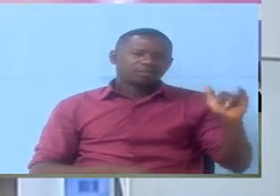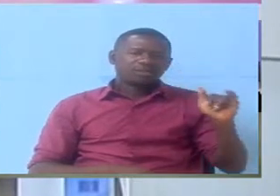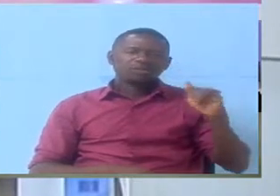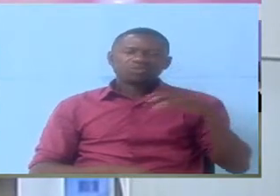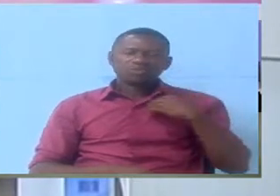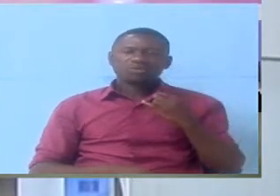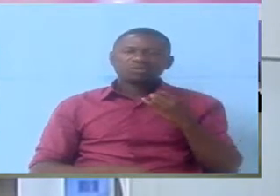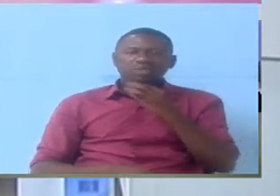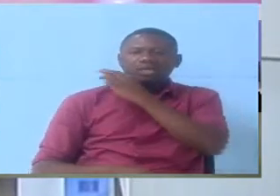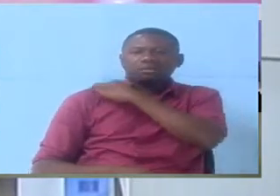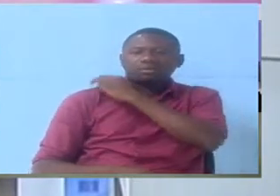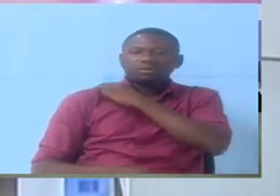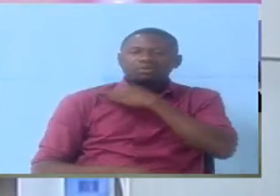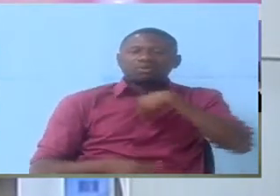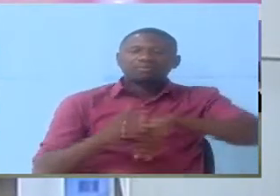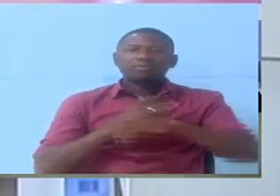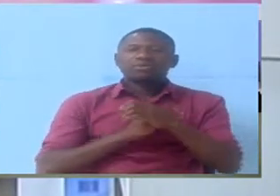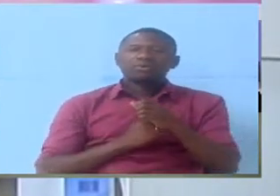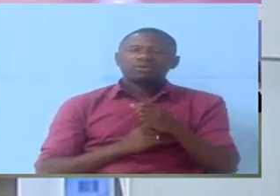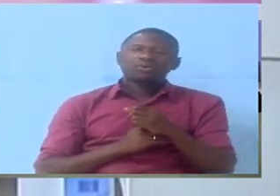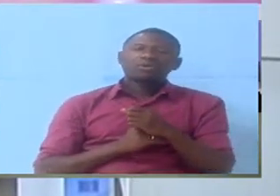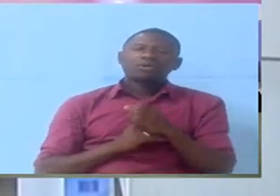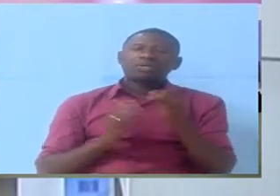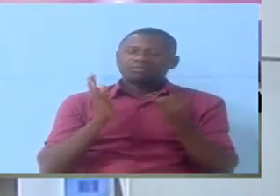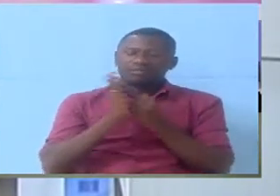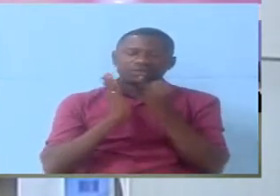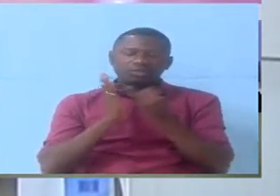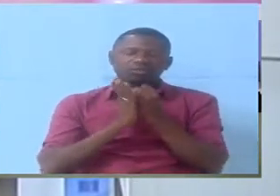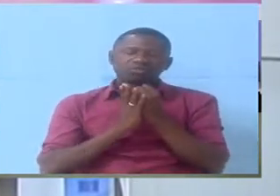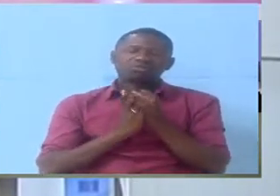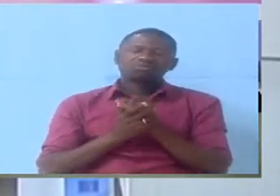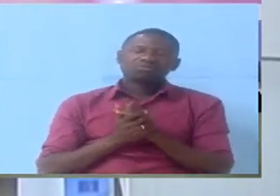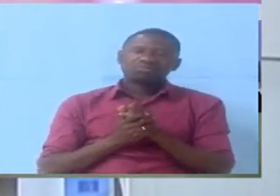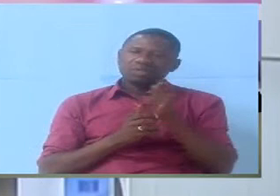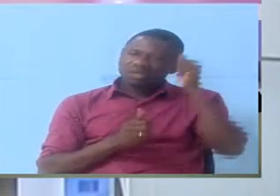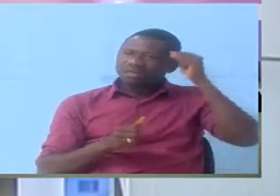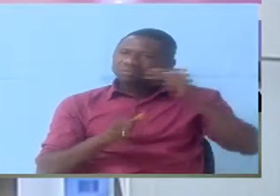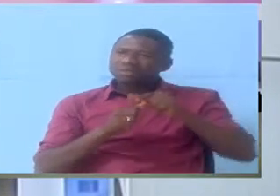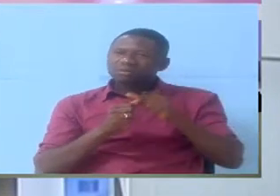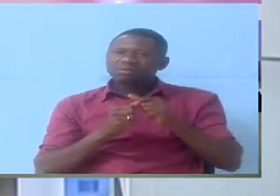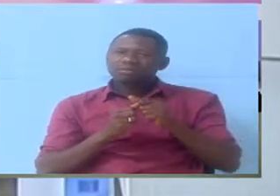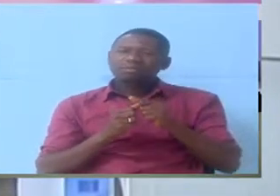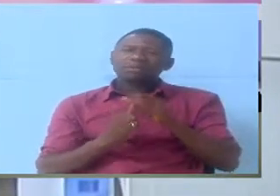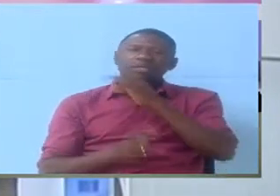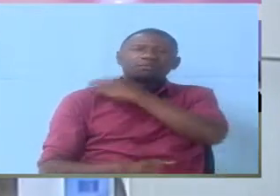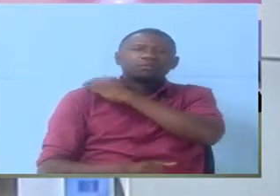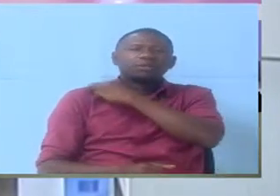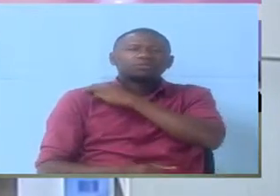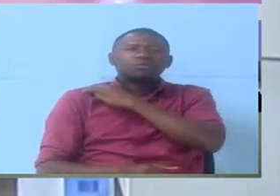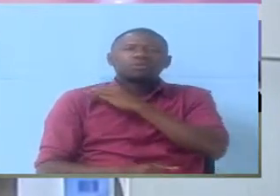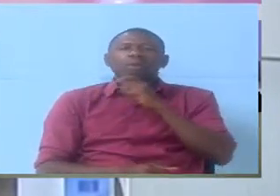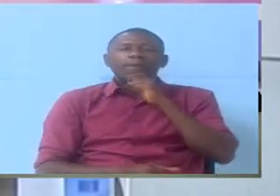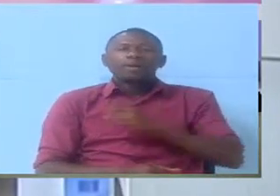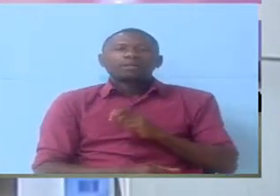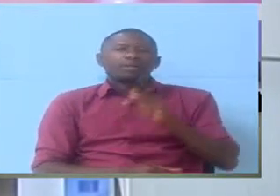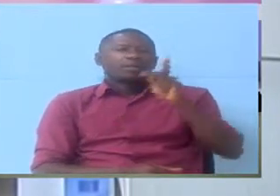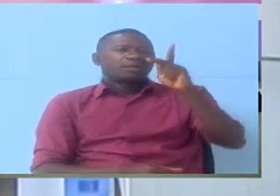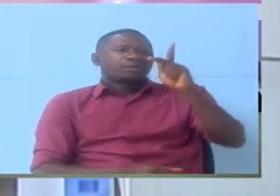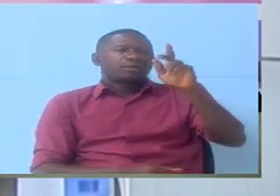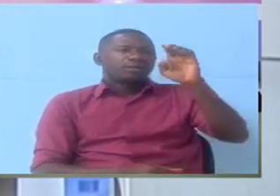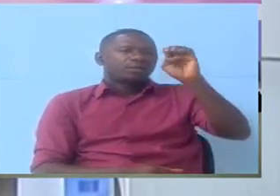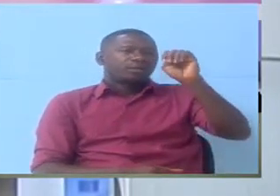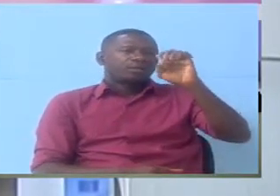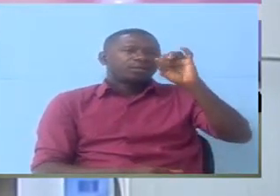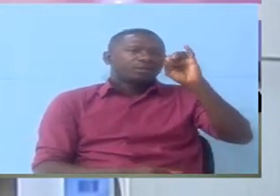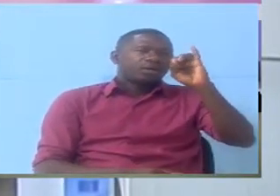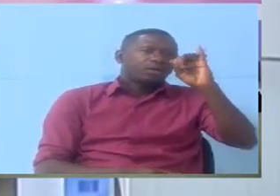kujau kujawolu noma sata bunda. I remembered also Keita, Inspector Keita. He was also a very veteran investigator. Nakilo